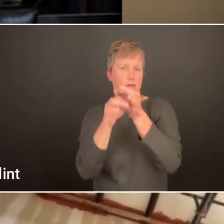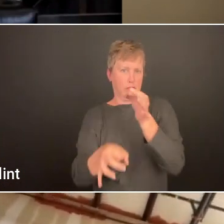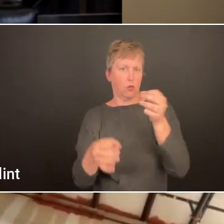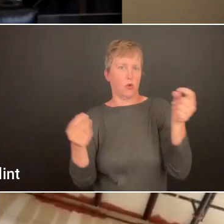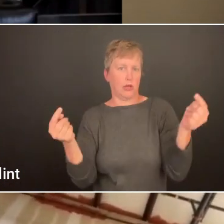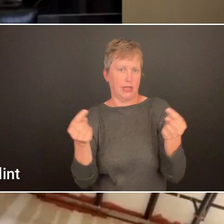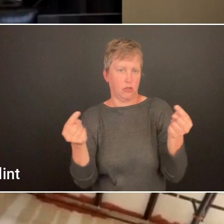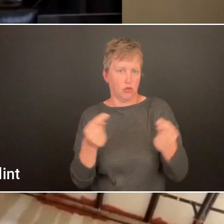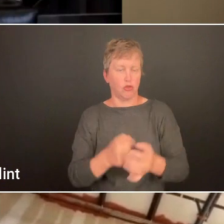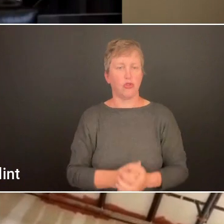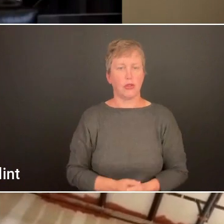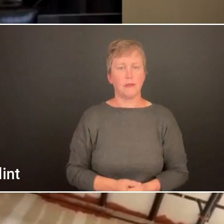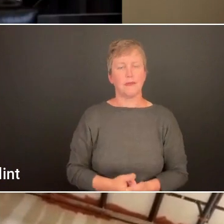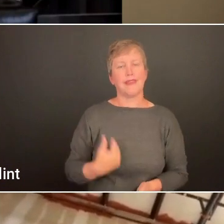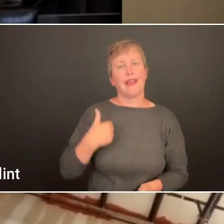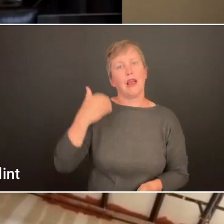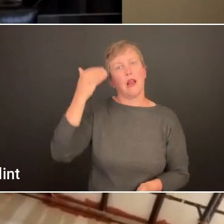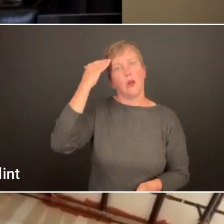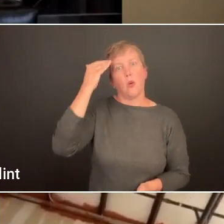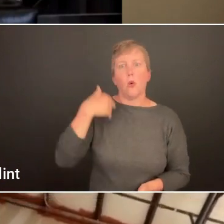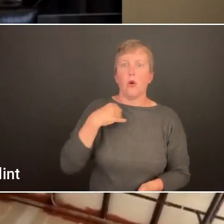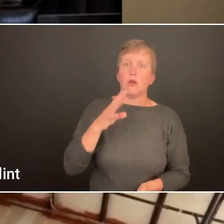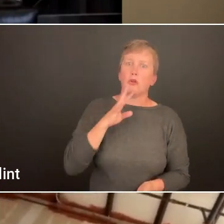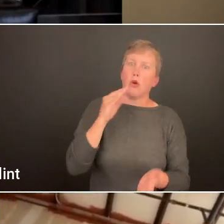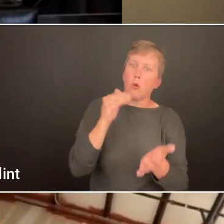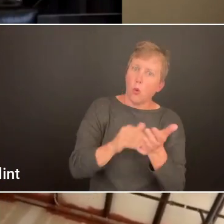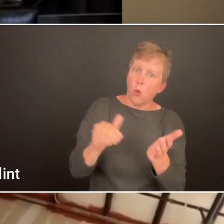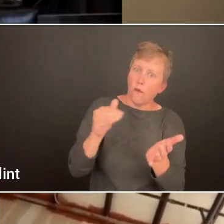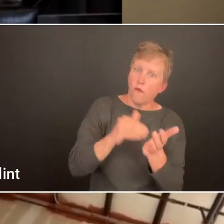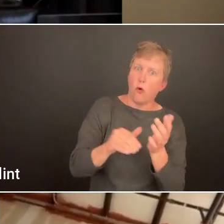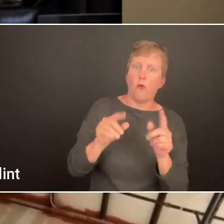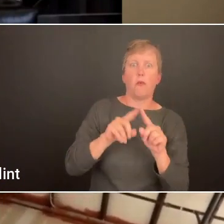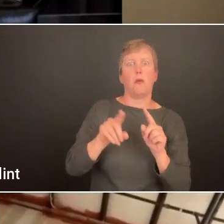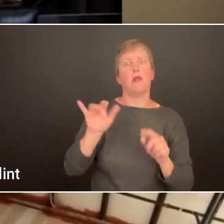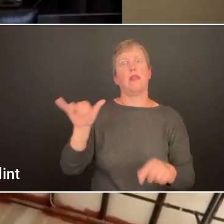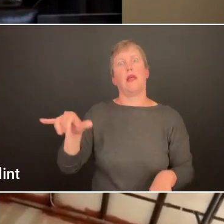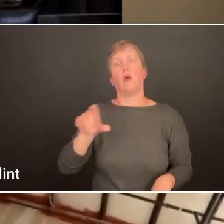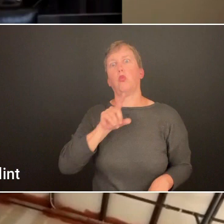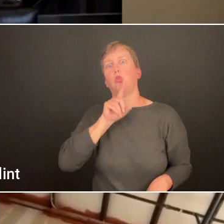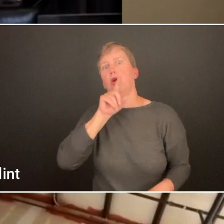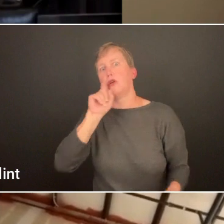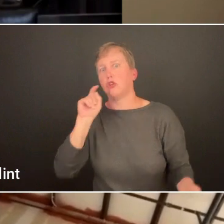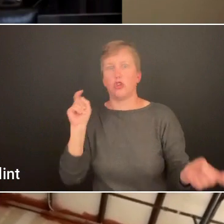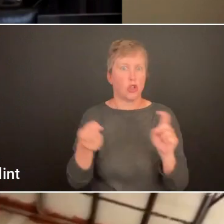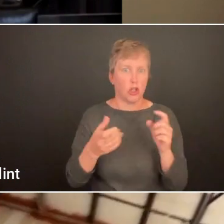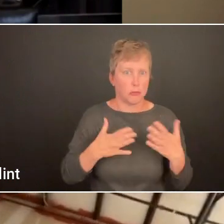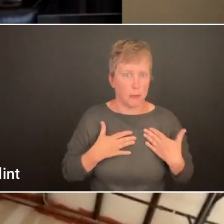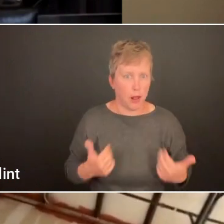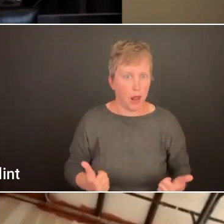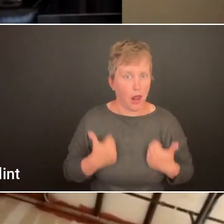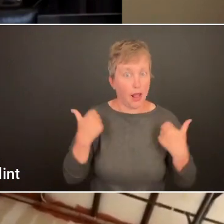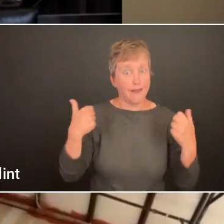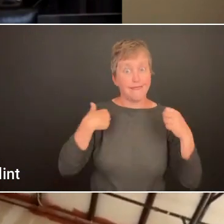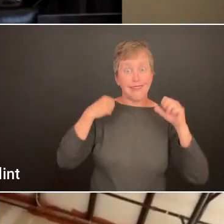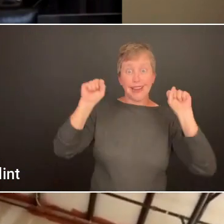a game changer. And come to find out, I can still have an orgasm, not